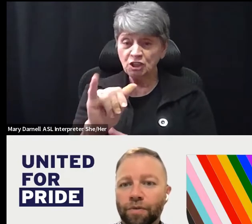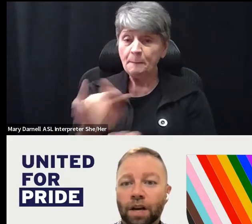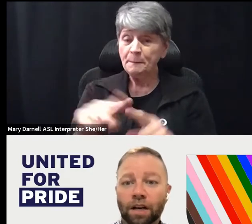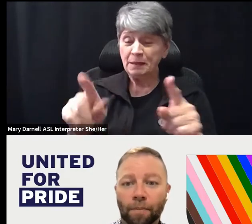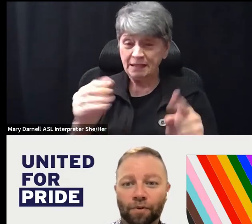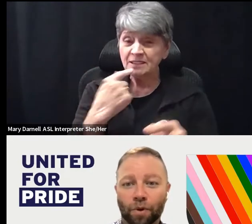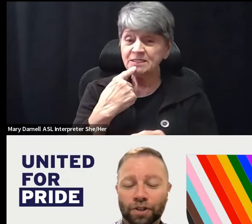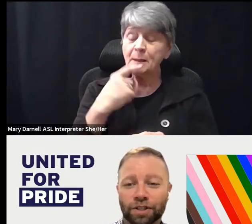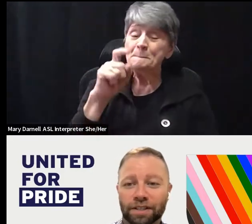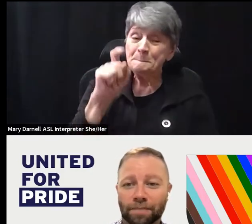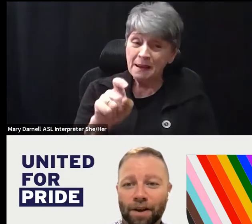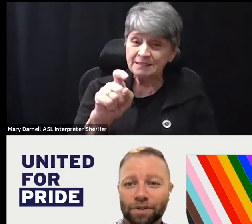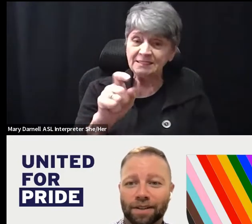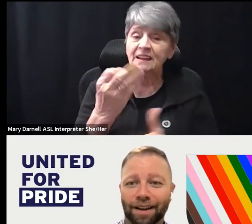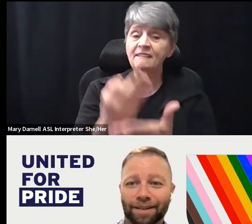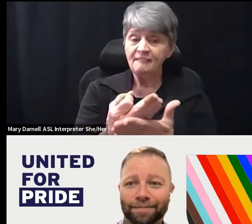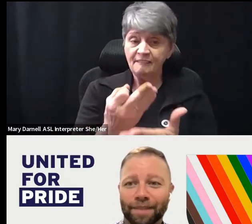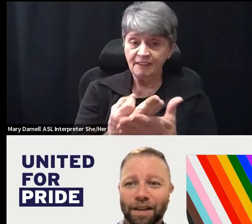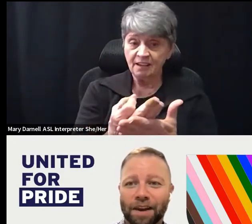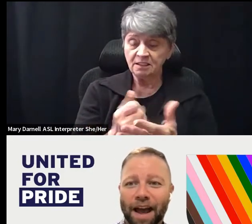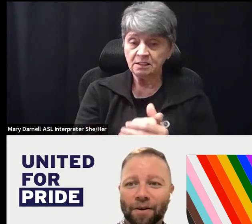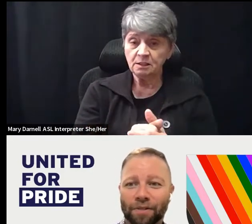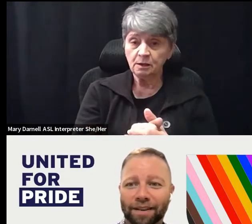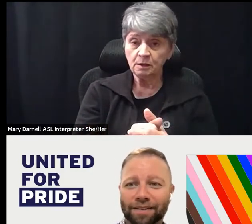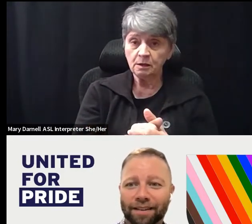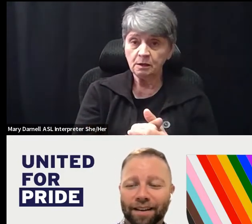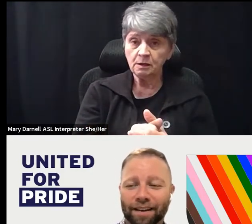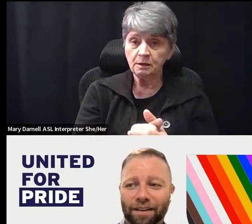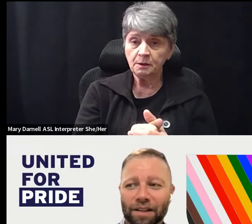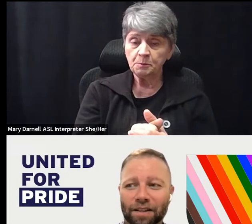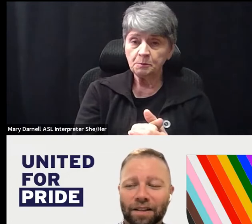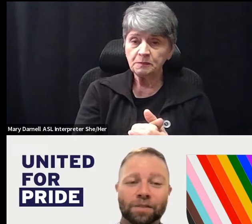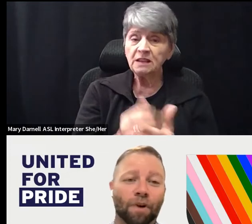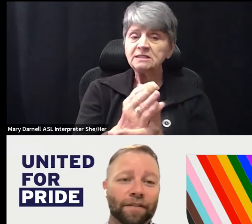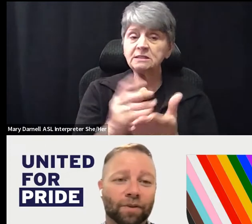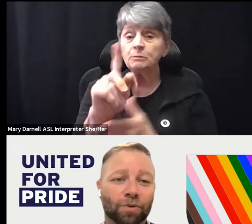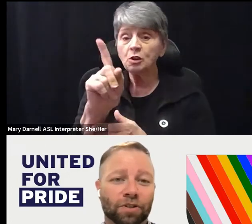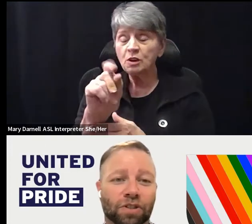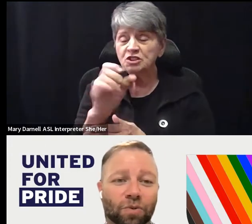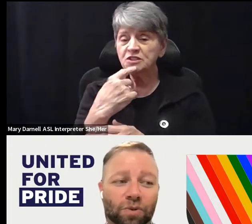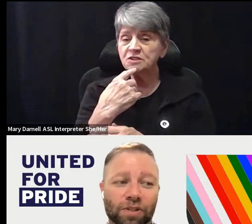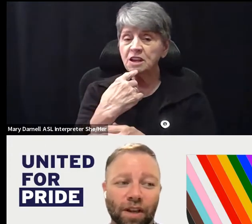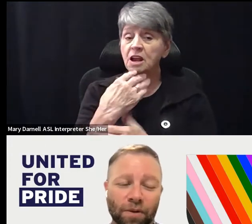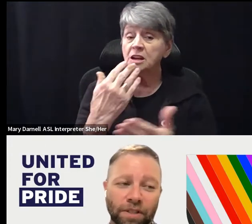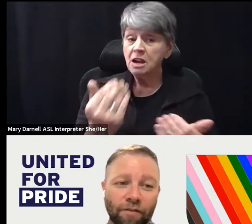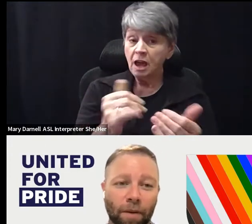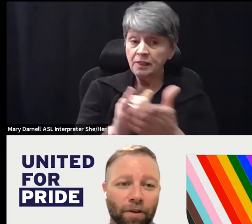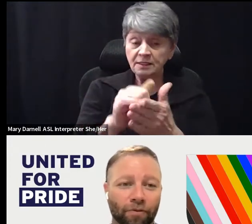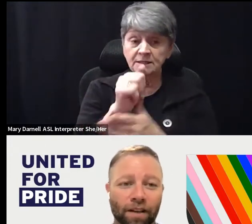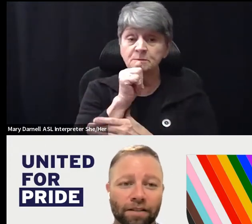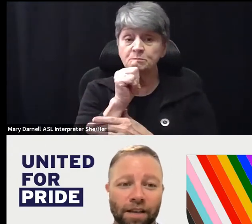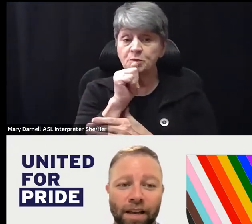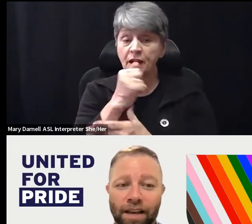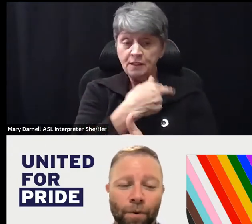So we've gotten a couple of questions about now that that these private religious schools can receive